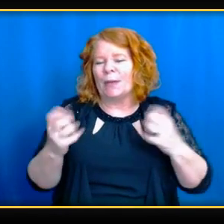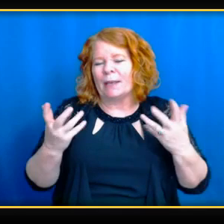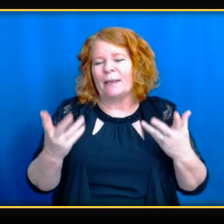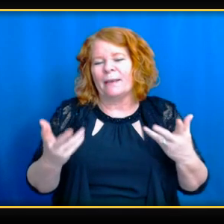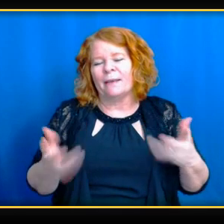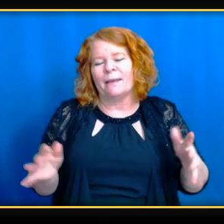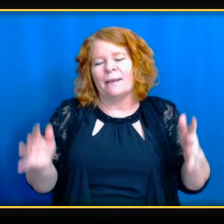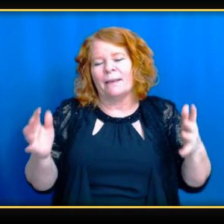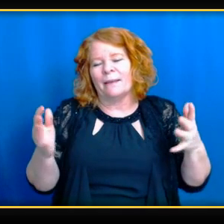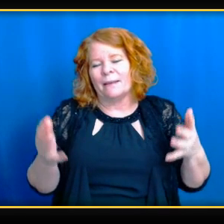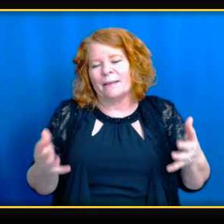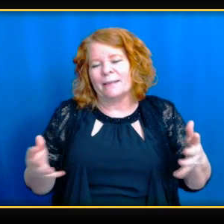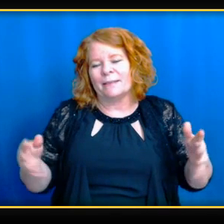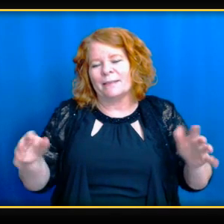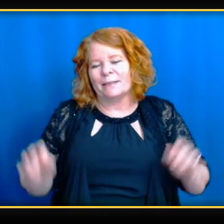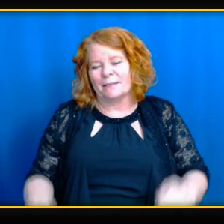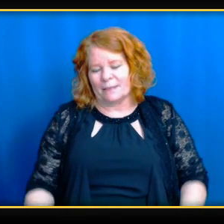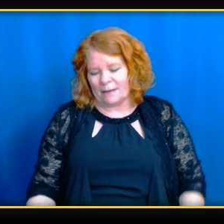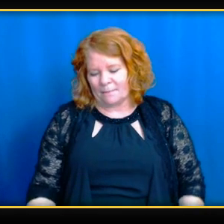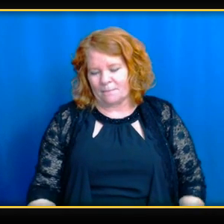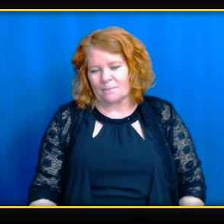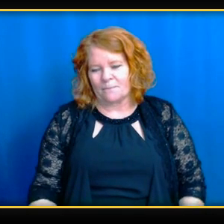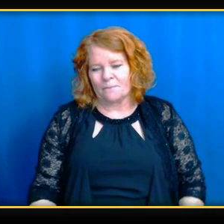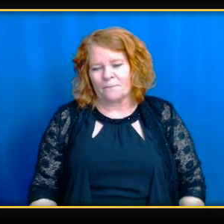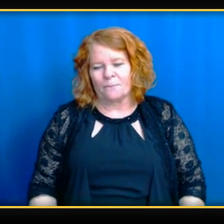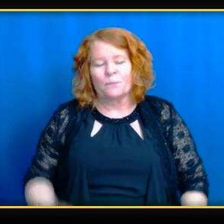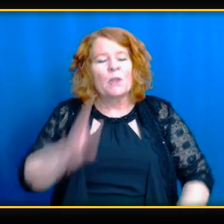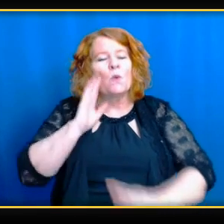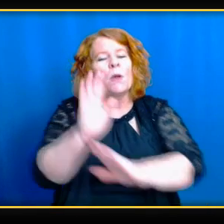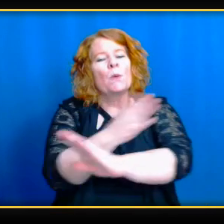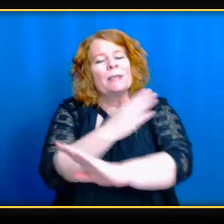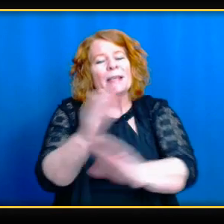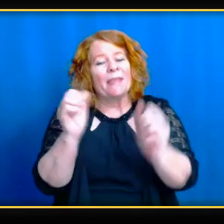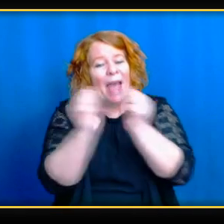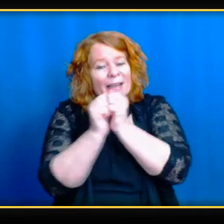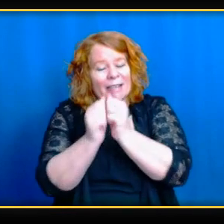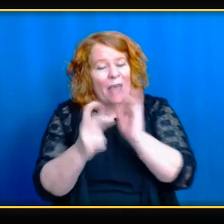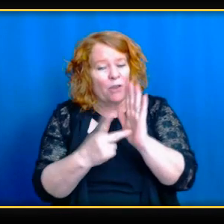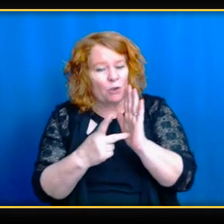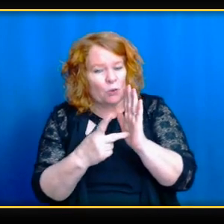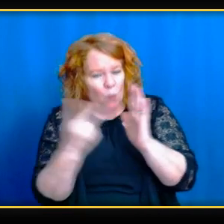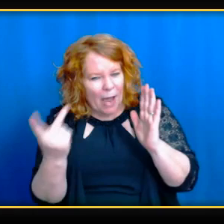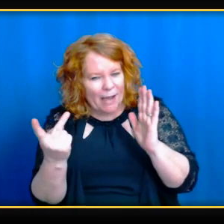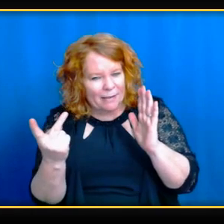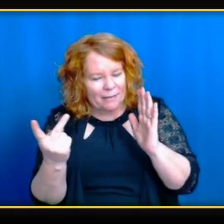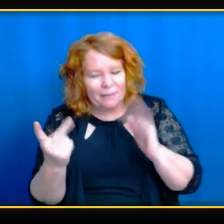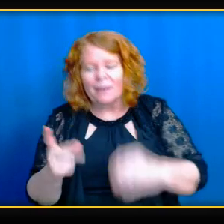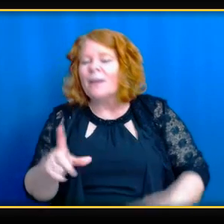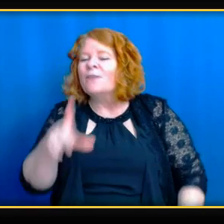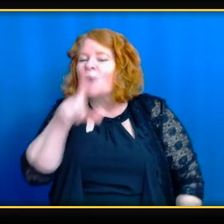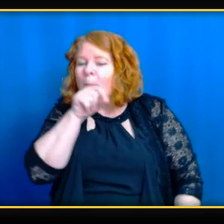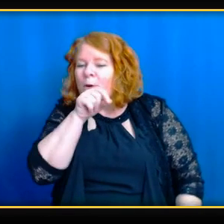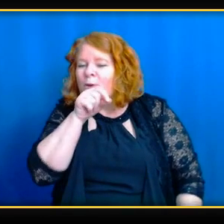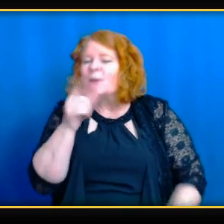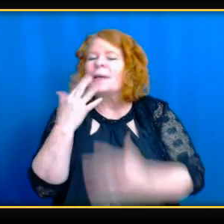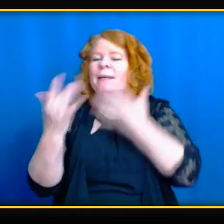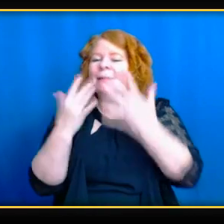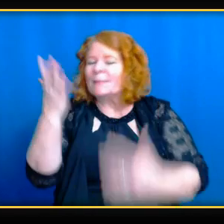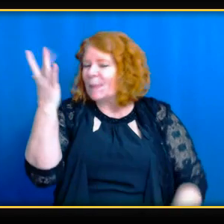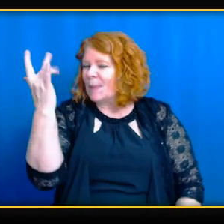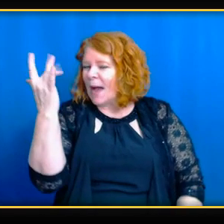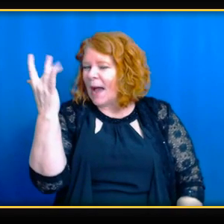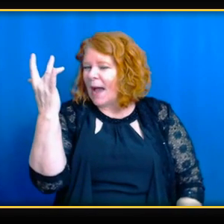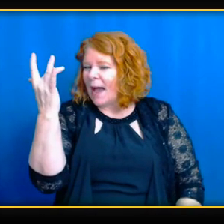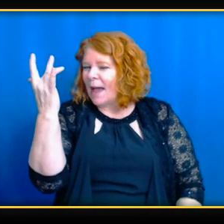wings." We're gonna sing that line together twice. And the words are, "Bird, why do you sing? Fate has clipped